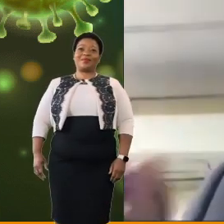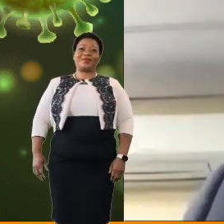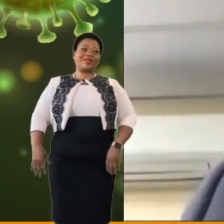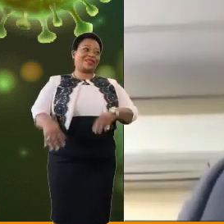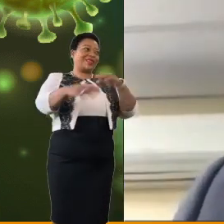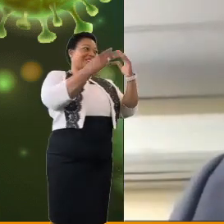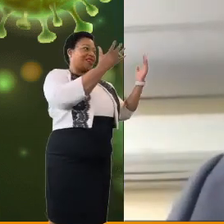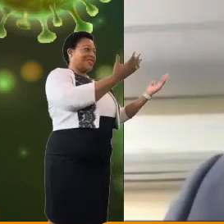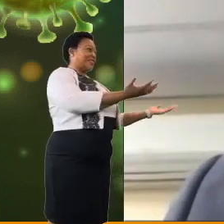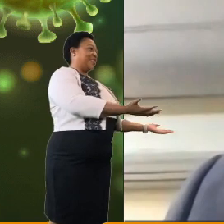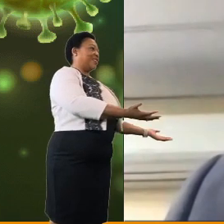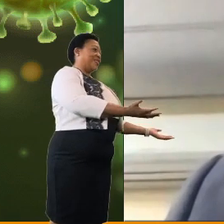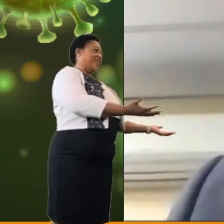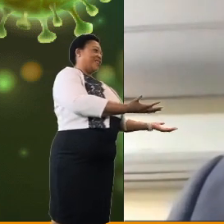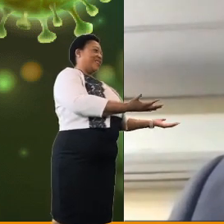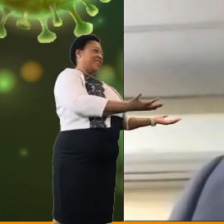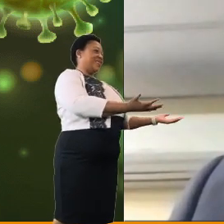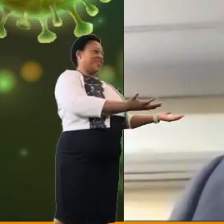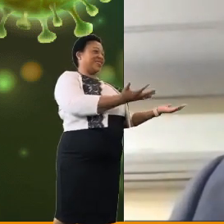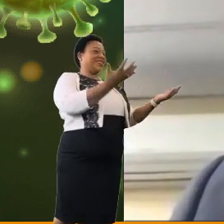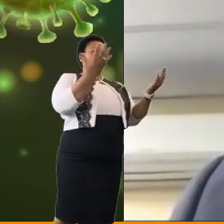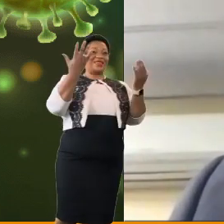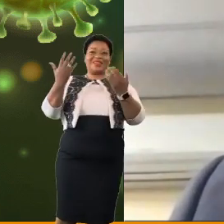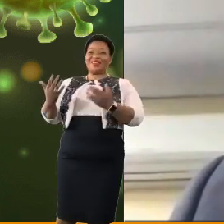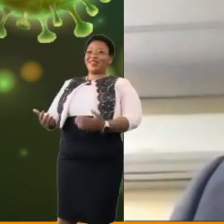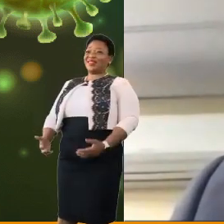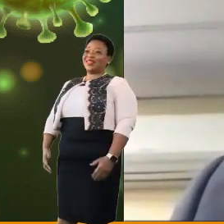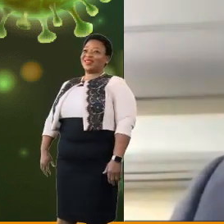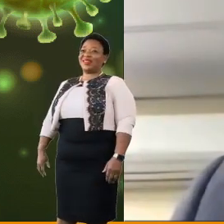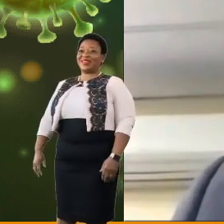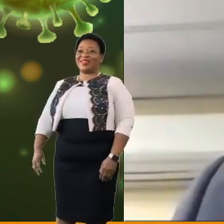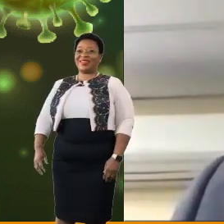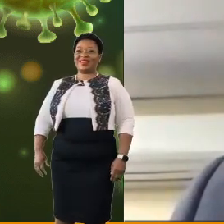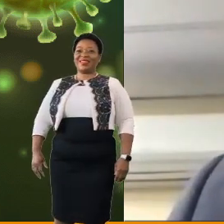And the maximum calculation comes down to